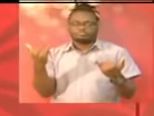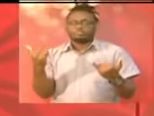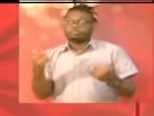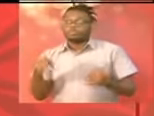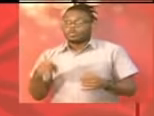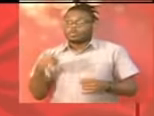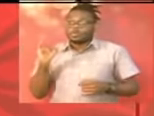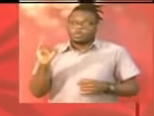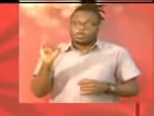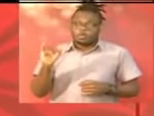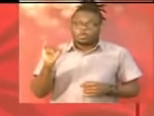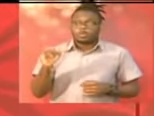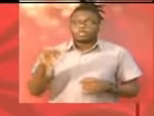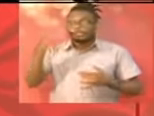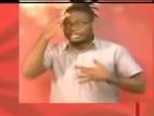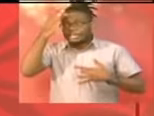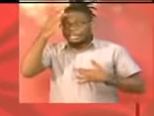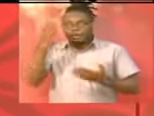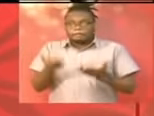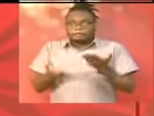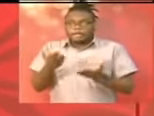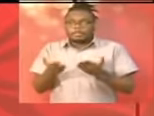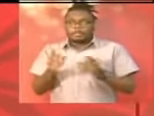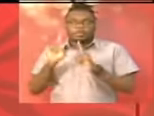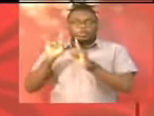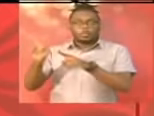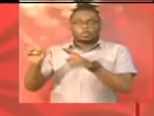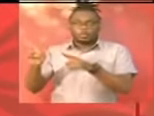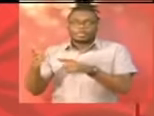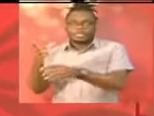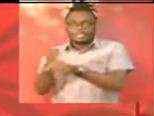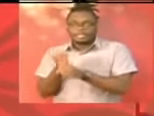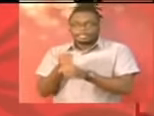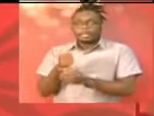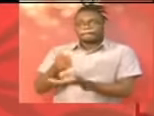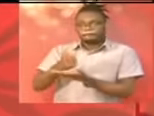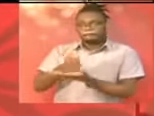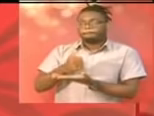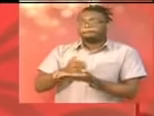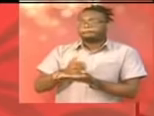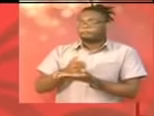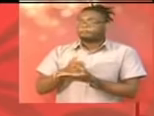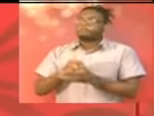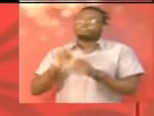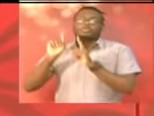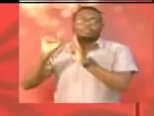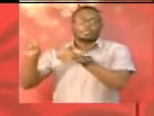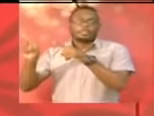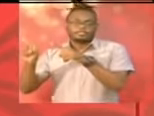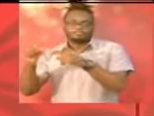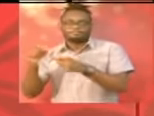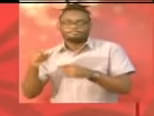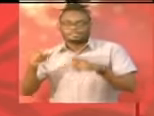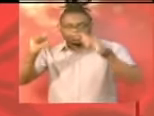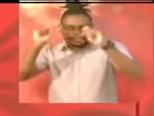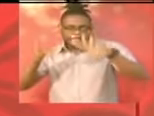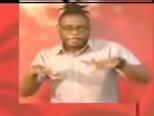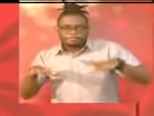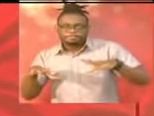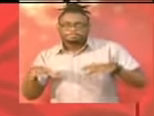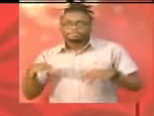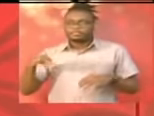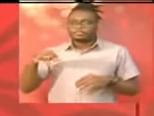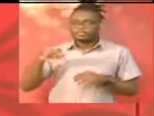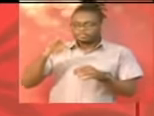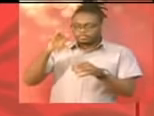positive, and perhaps like every patient who has received a positive test, my world momentarily stopped to a